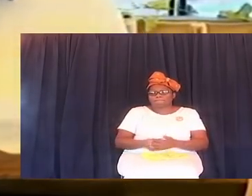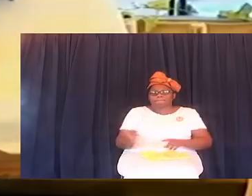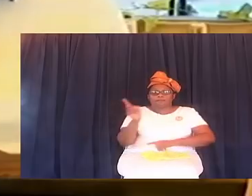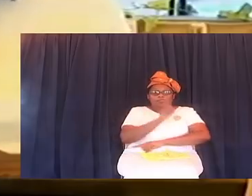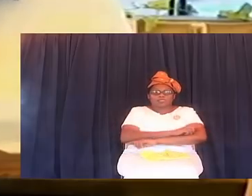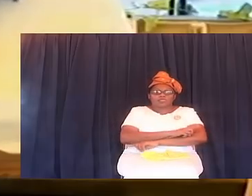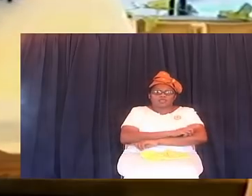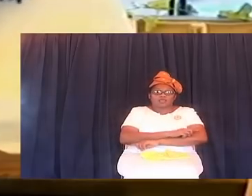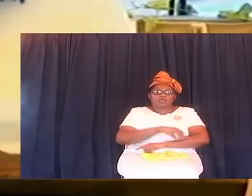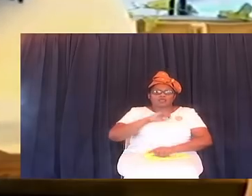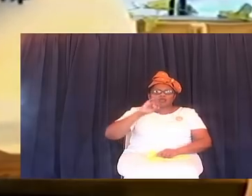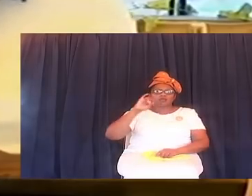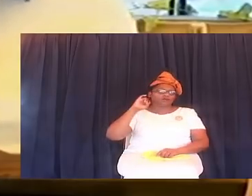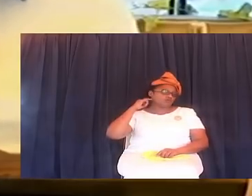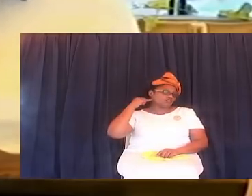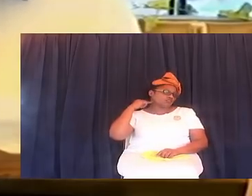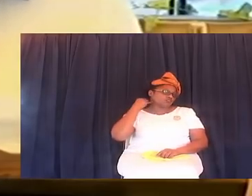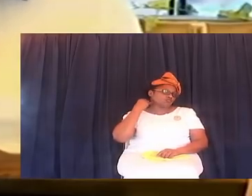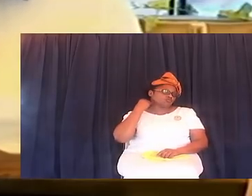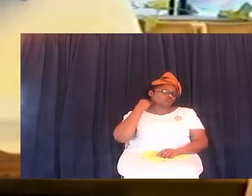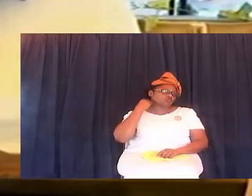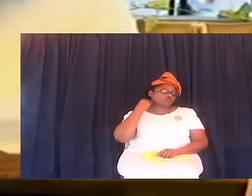2008. Later that year,